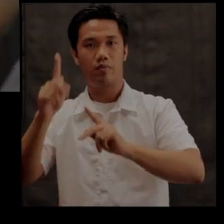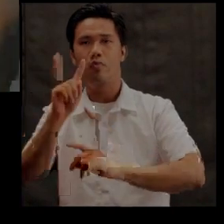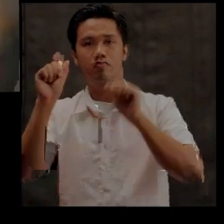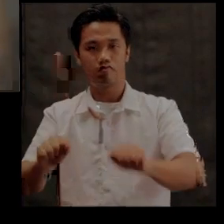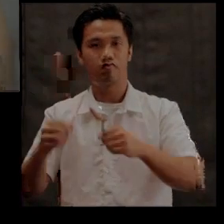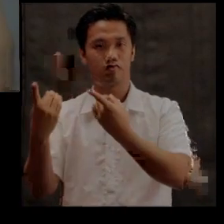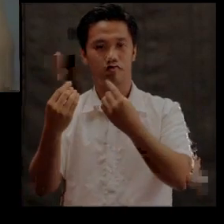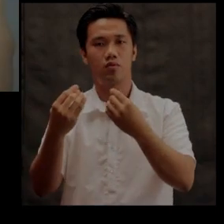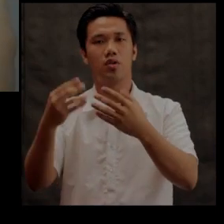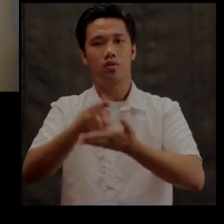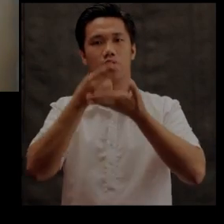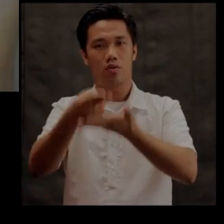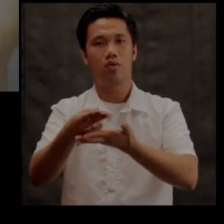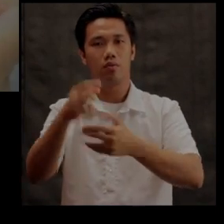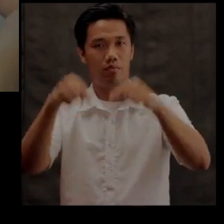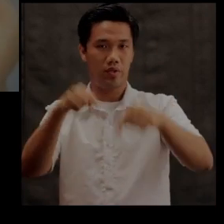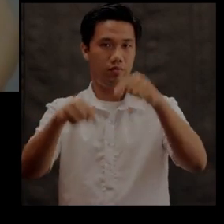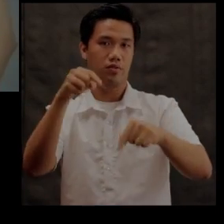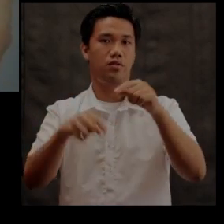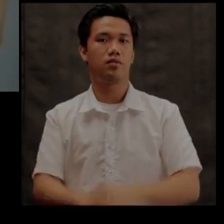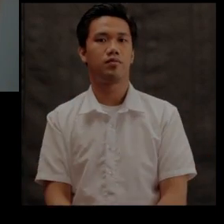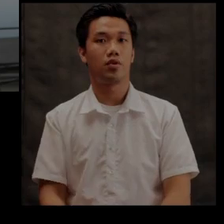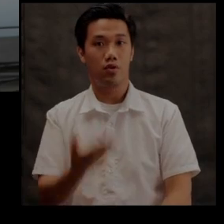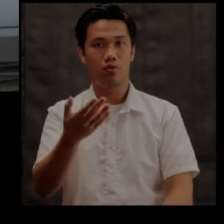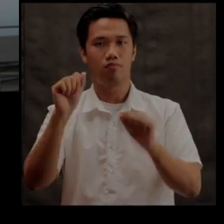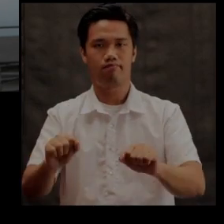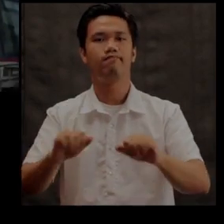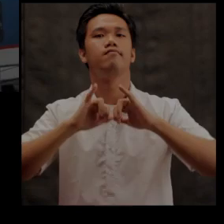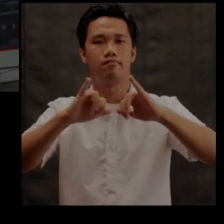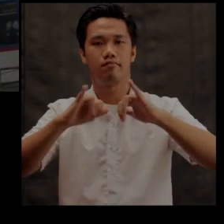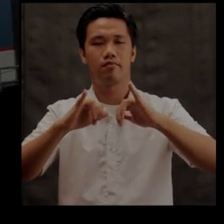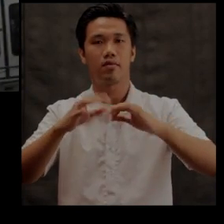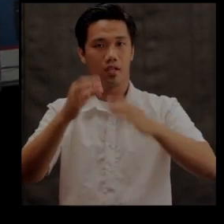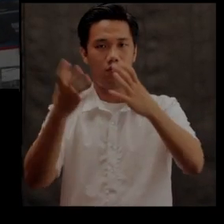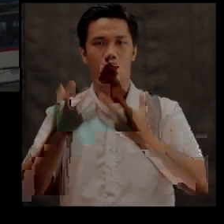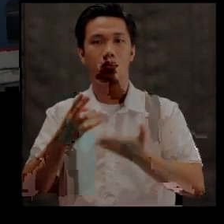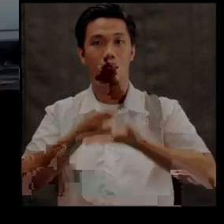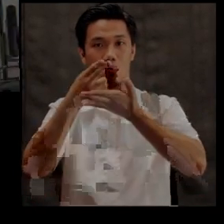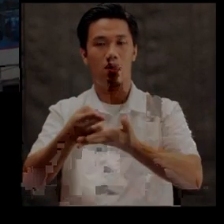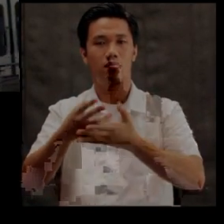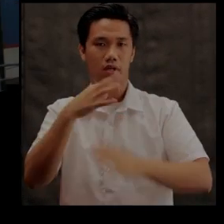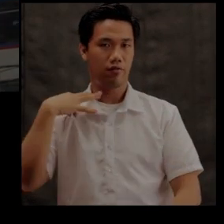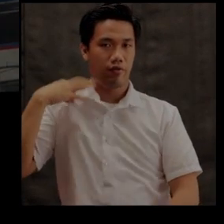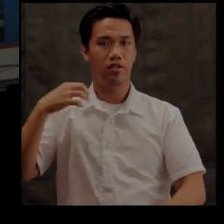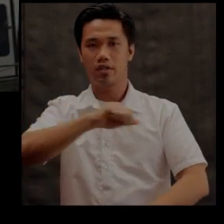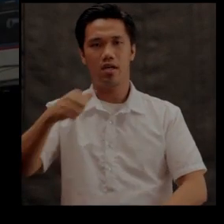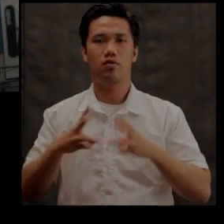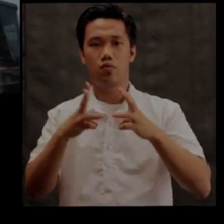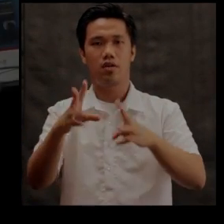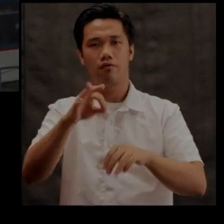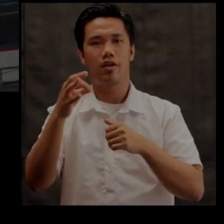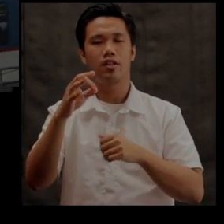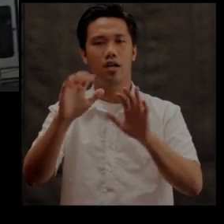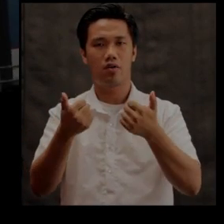they can to help empower persons with disabilities. You can too. If you wish to support the cause and volunteer